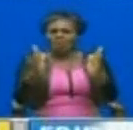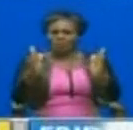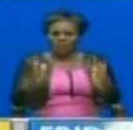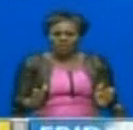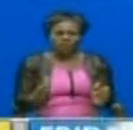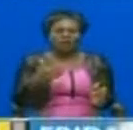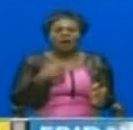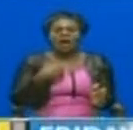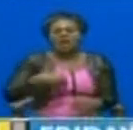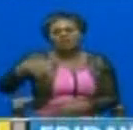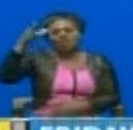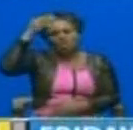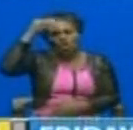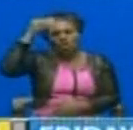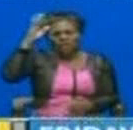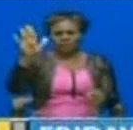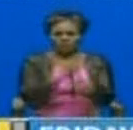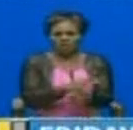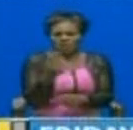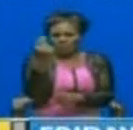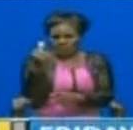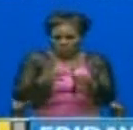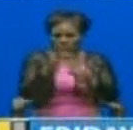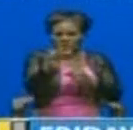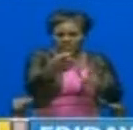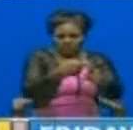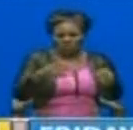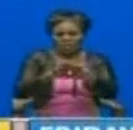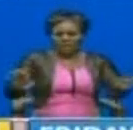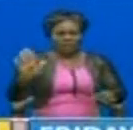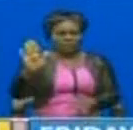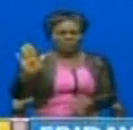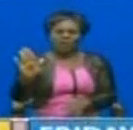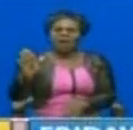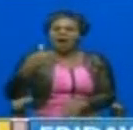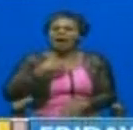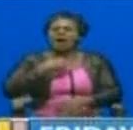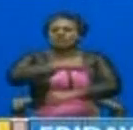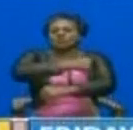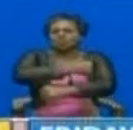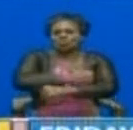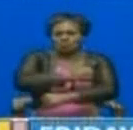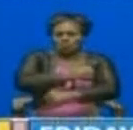has a monopoly of knowledge. A few meters from the farm is Felison's